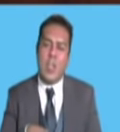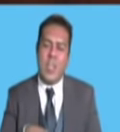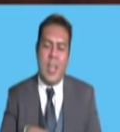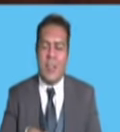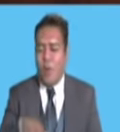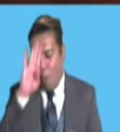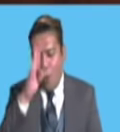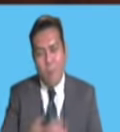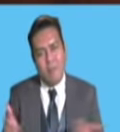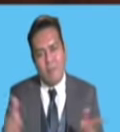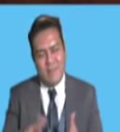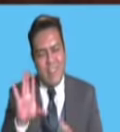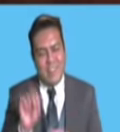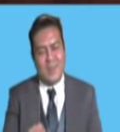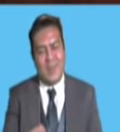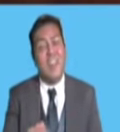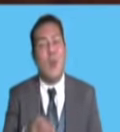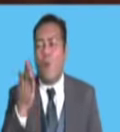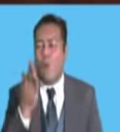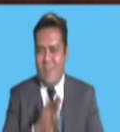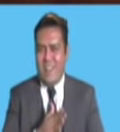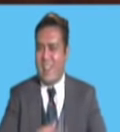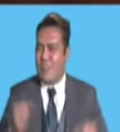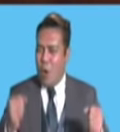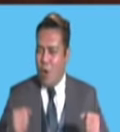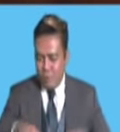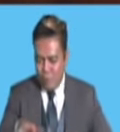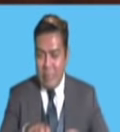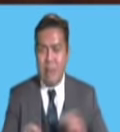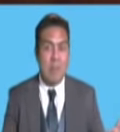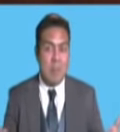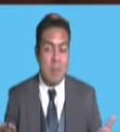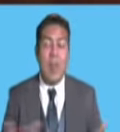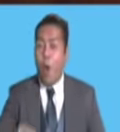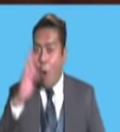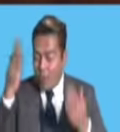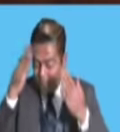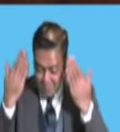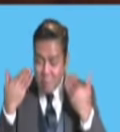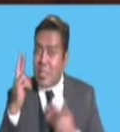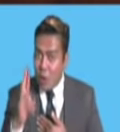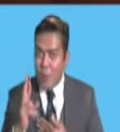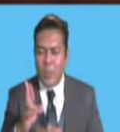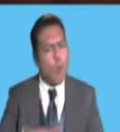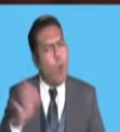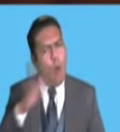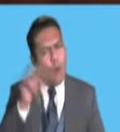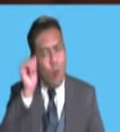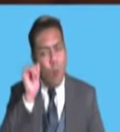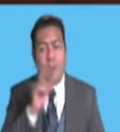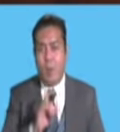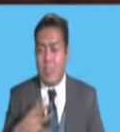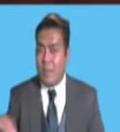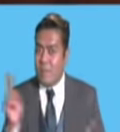First that will never work because we are strong as a team. Honorable Speaker, sir, we all know the problems he's already facing